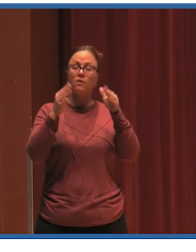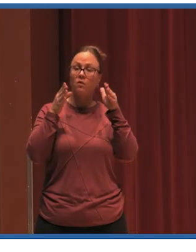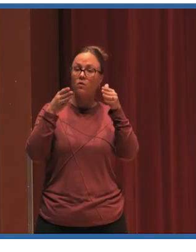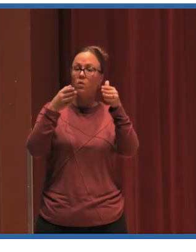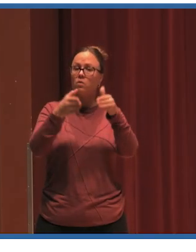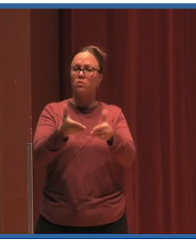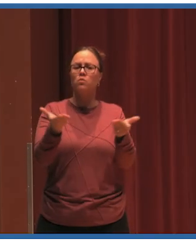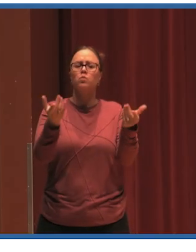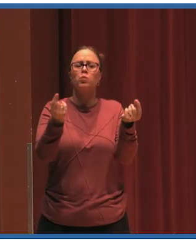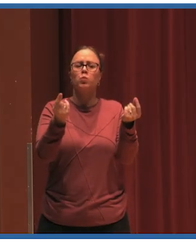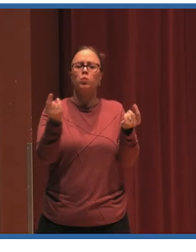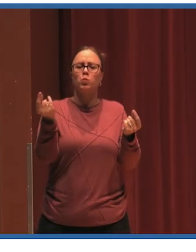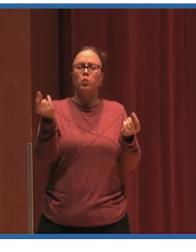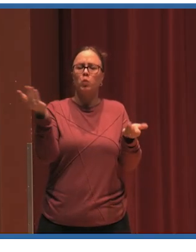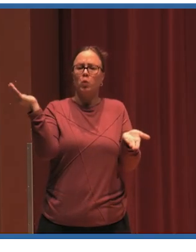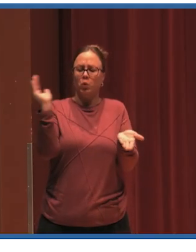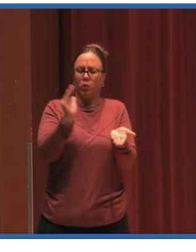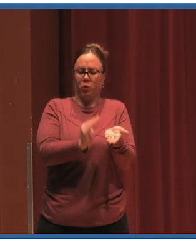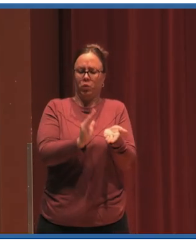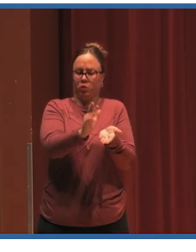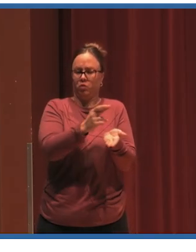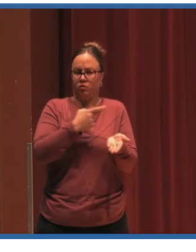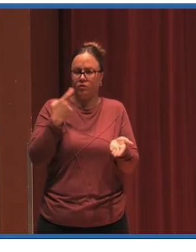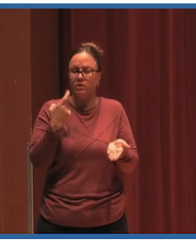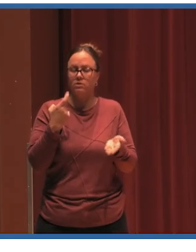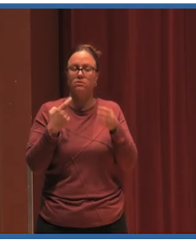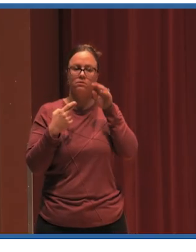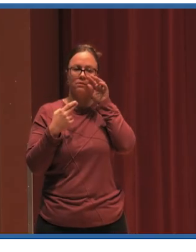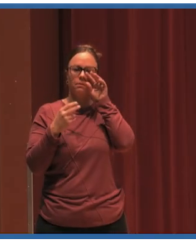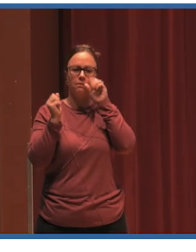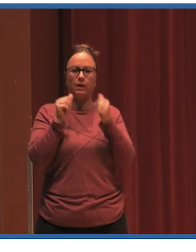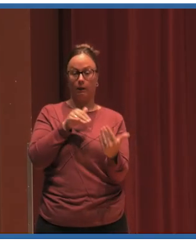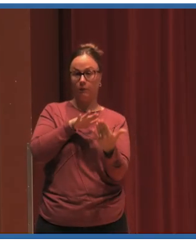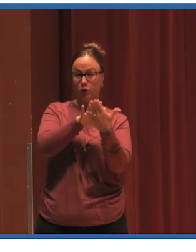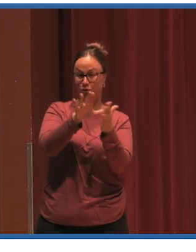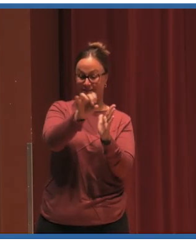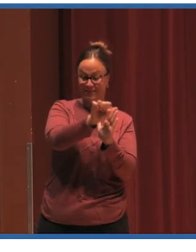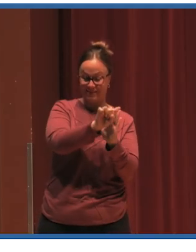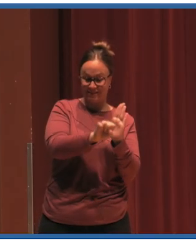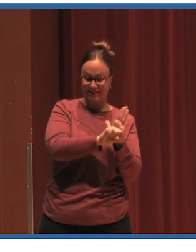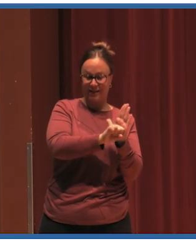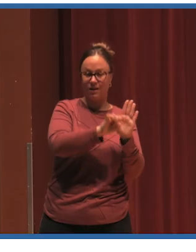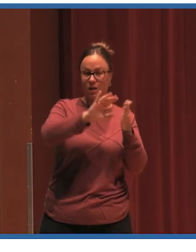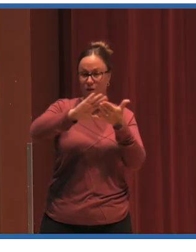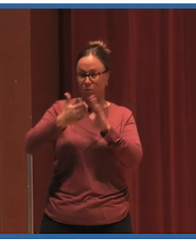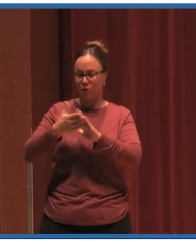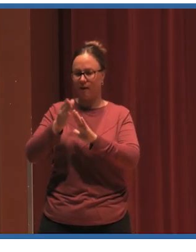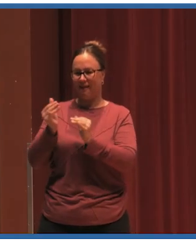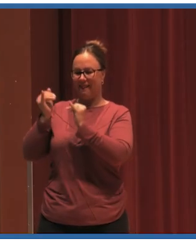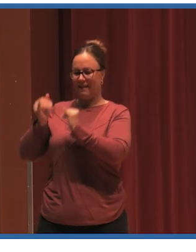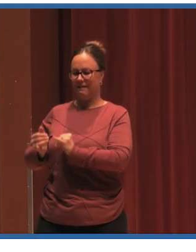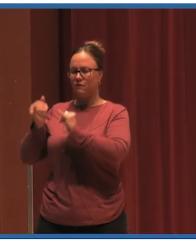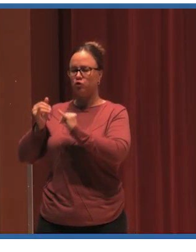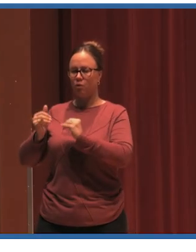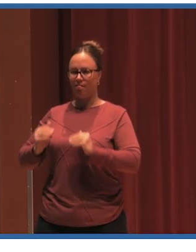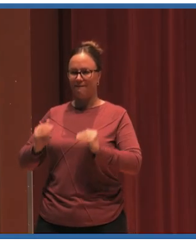you can do to reduce your cancer risk. These things can be addressed at the state, community, and individual levels.